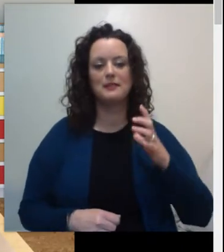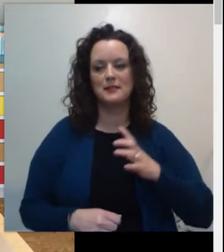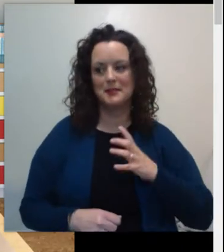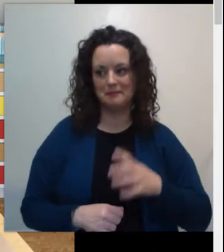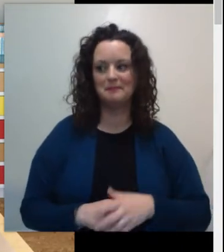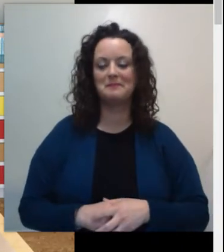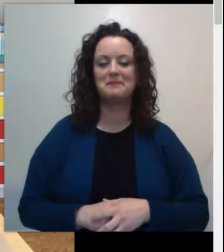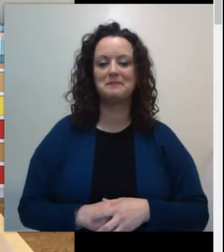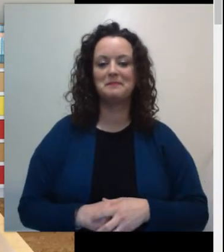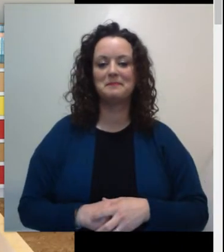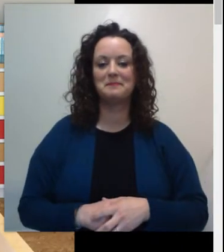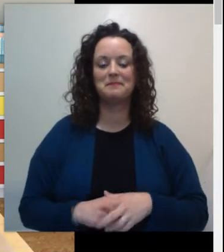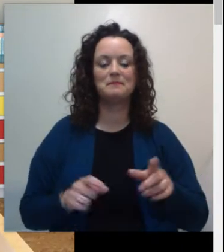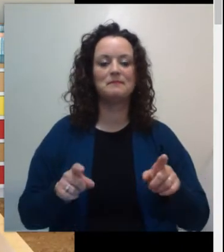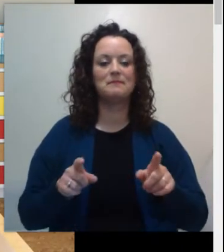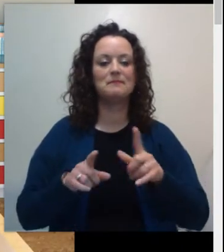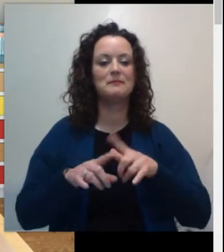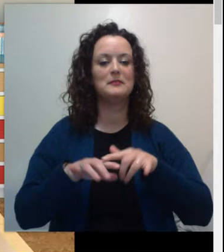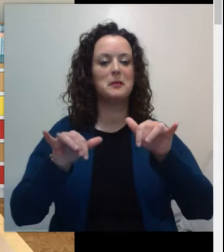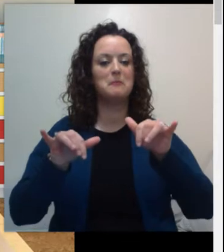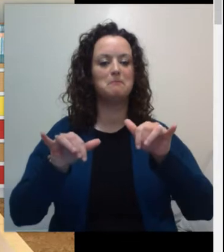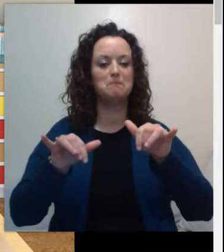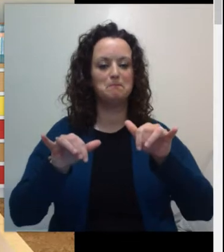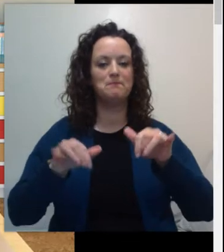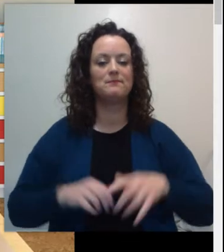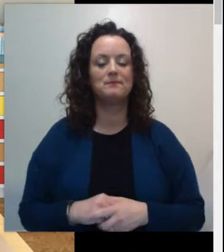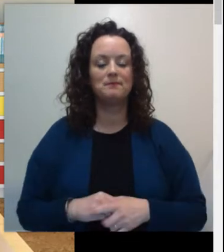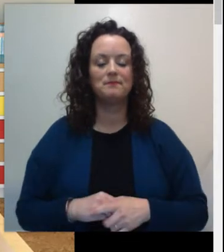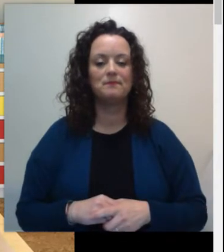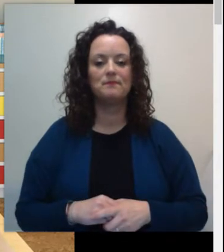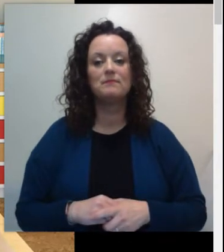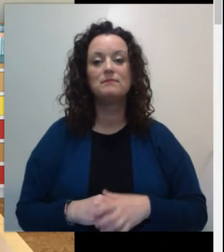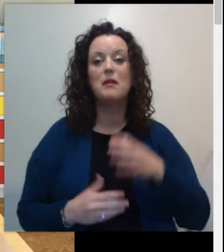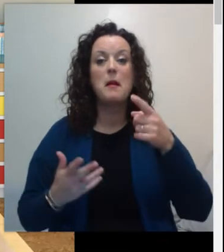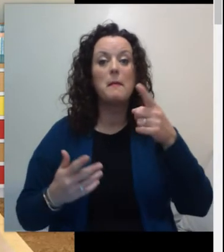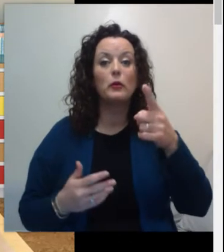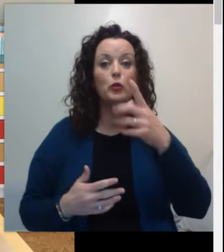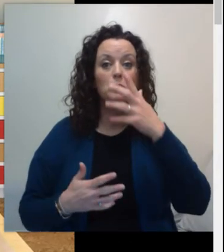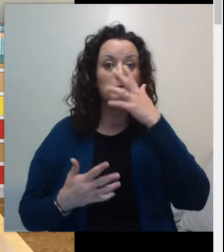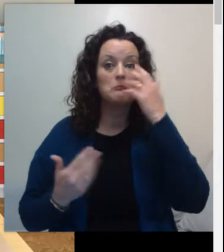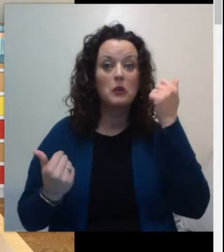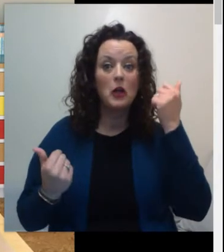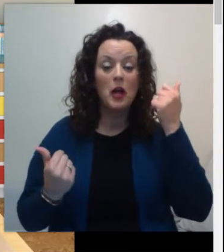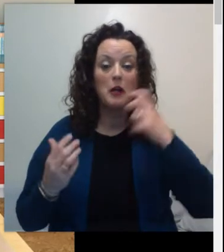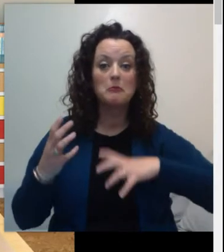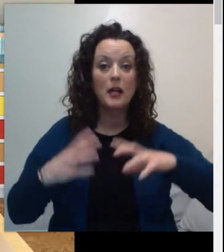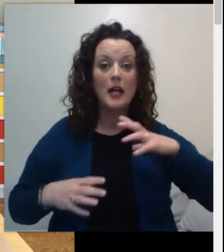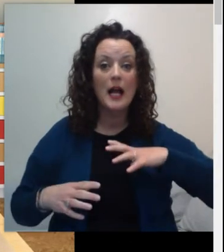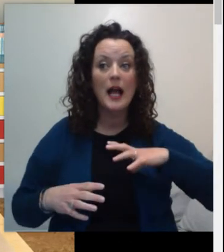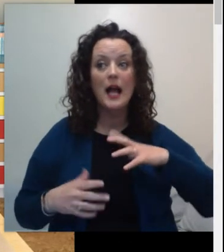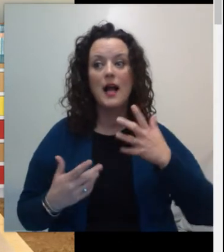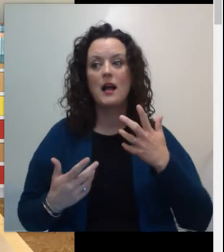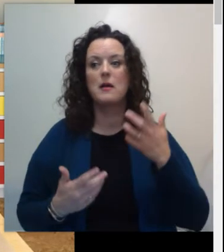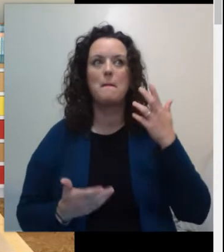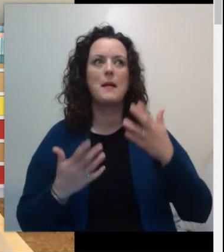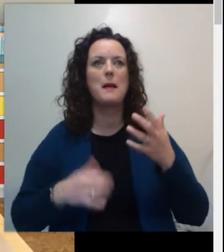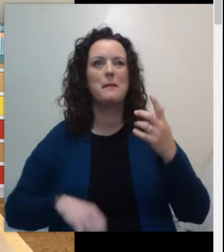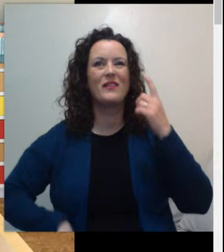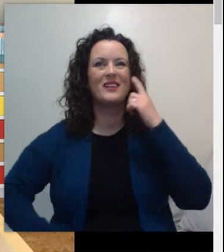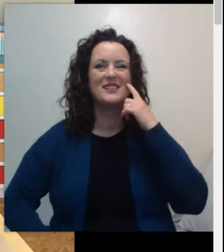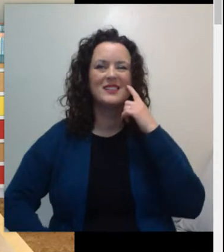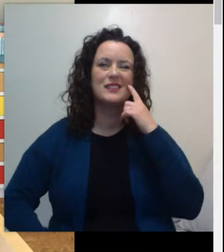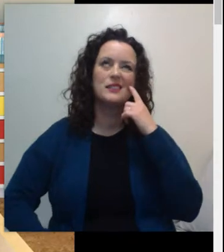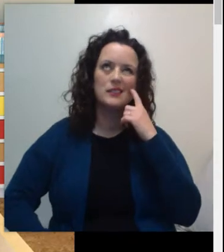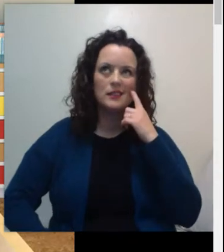fancy at the same time. Maybe you didn't get dressed. That's okay. Or maybe now you kind of wish you had